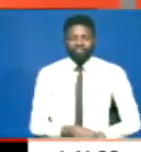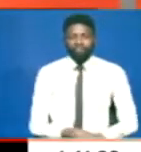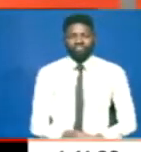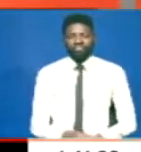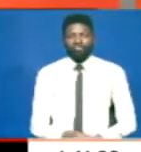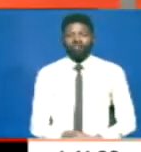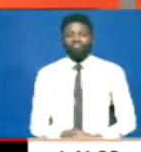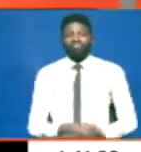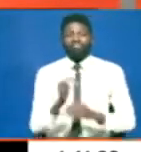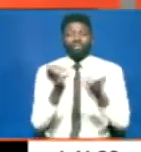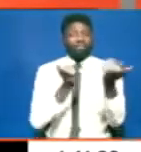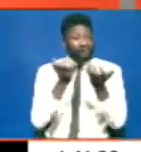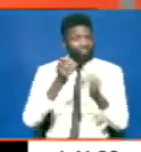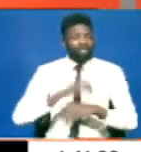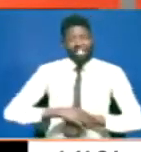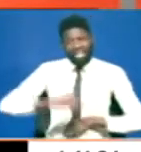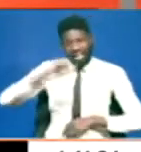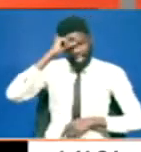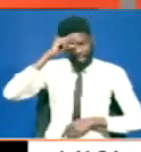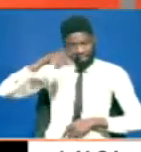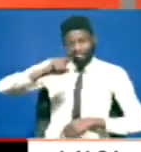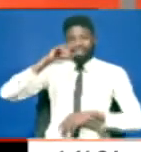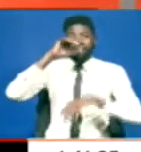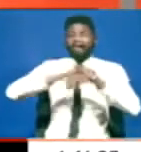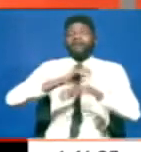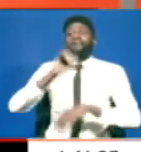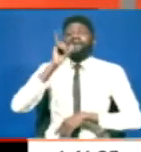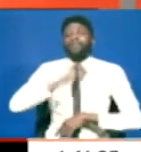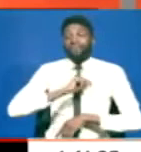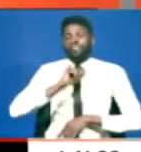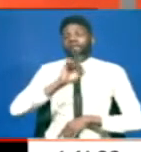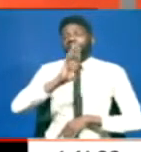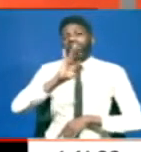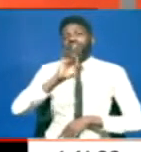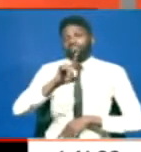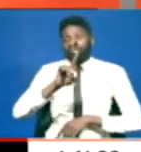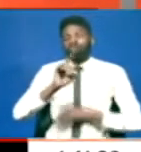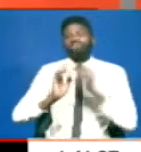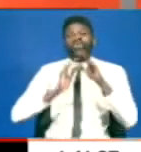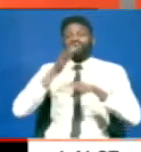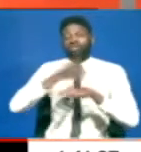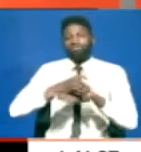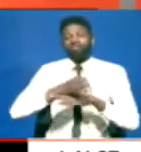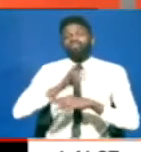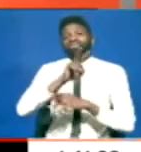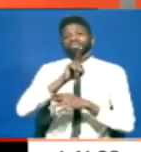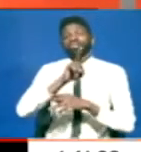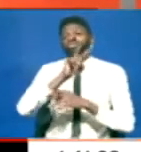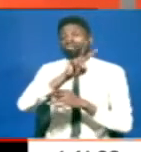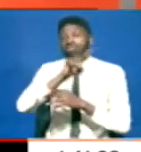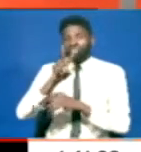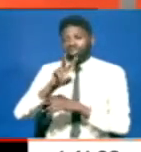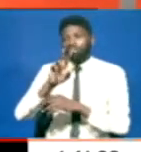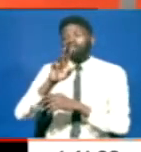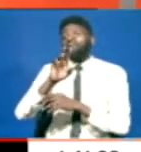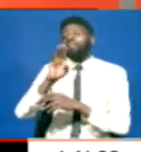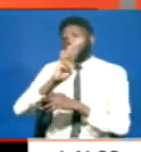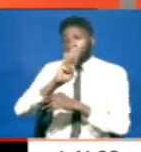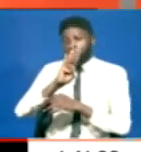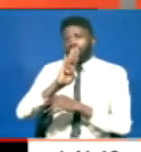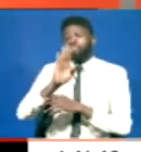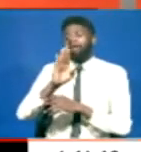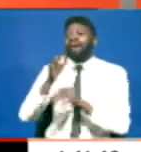In business, the government received bids worth 222 billion shillings in the Treasury bonds market, which was